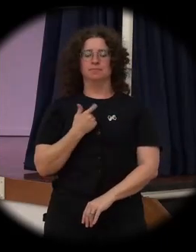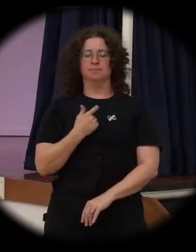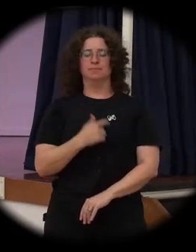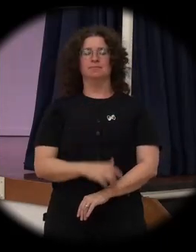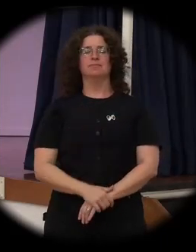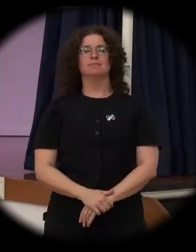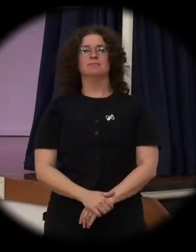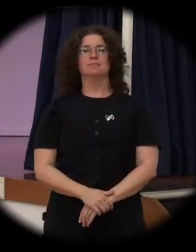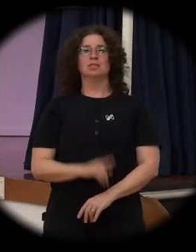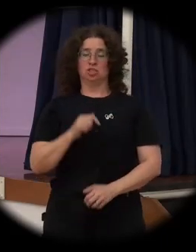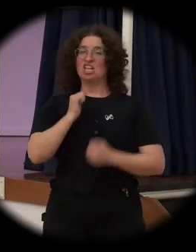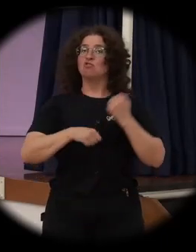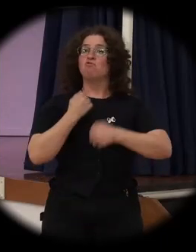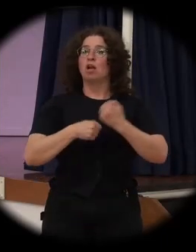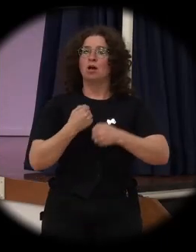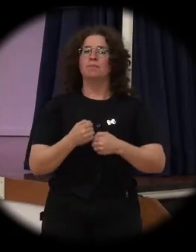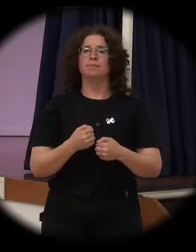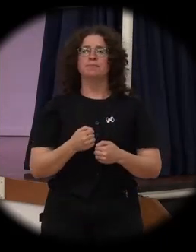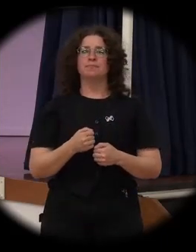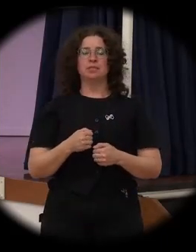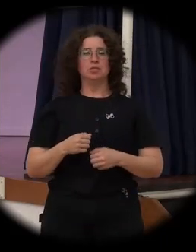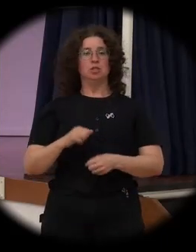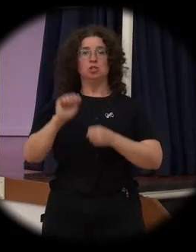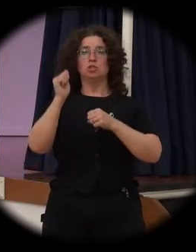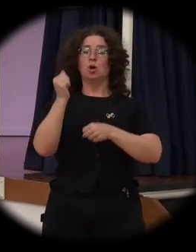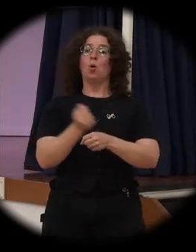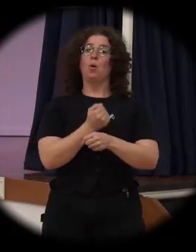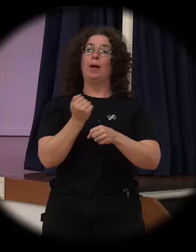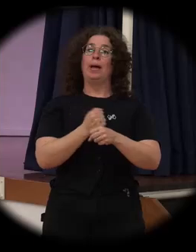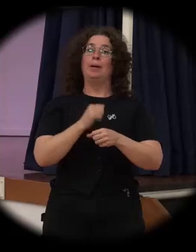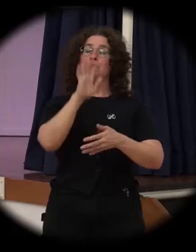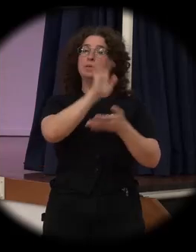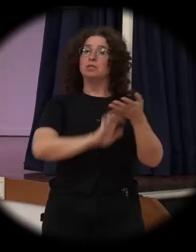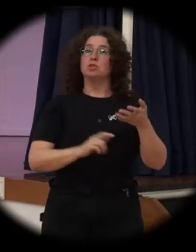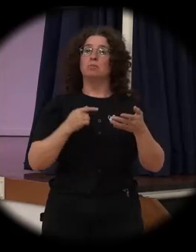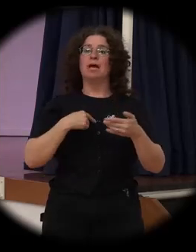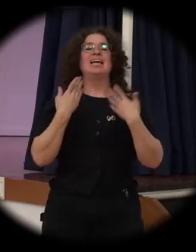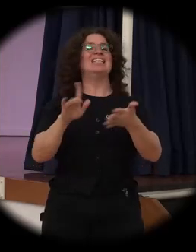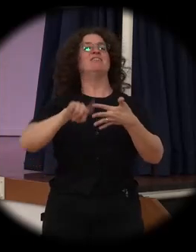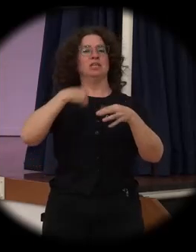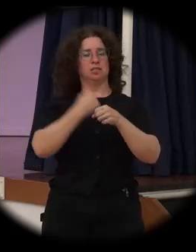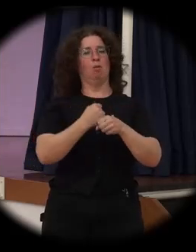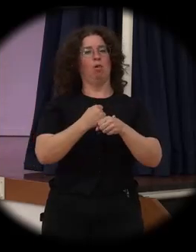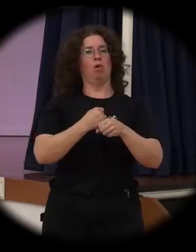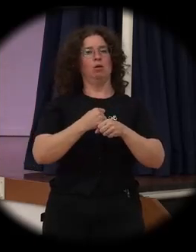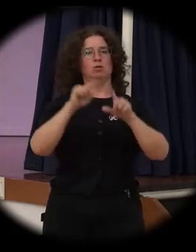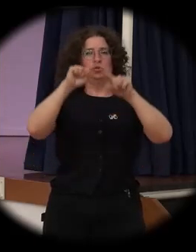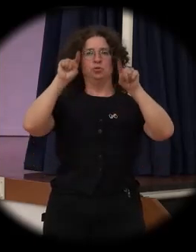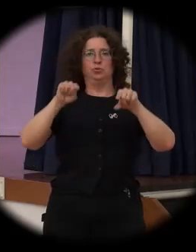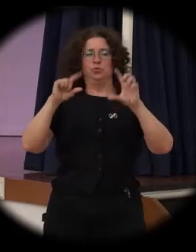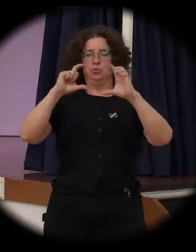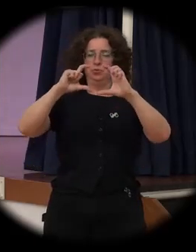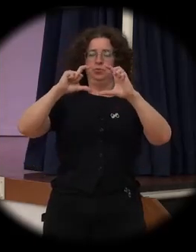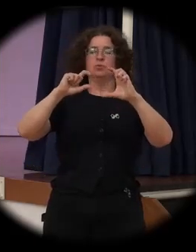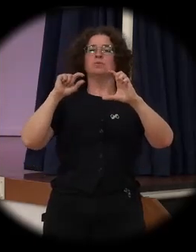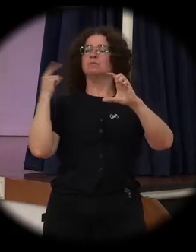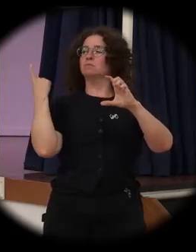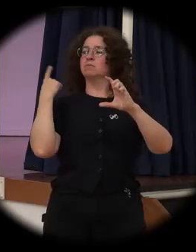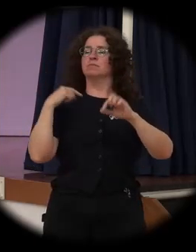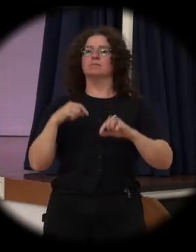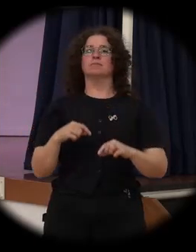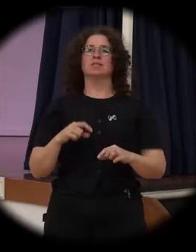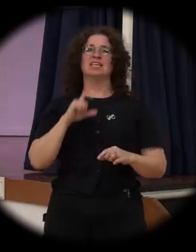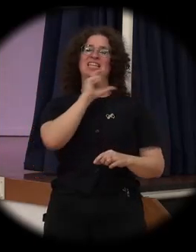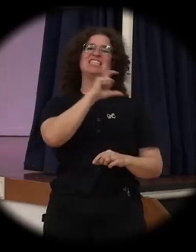Okay, so that's our runner. What about our build script? I've made some examples available again at that QR code. They're Creative